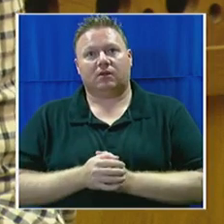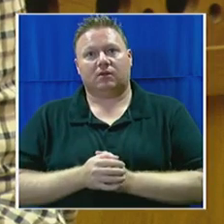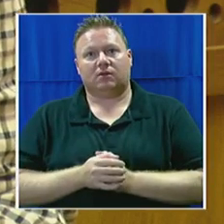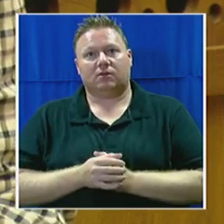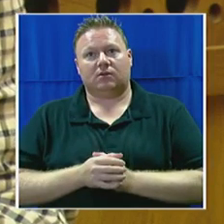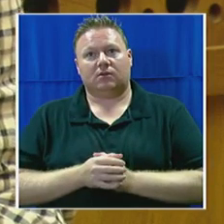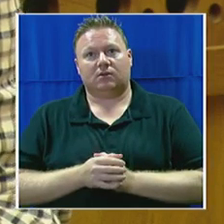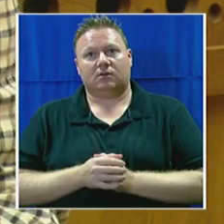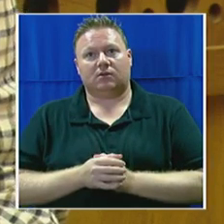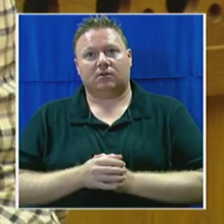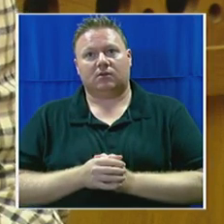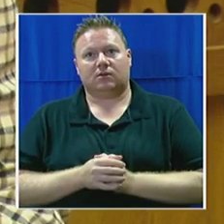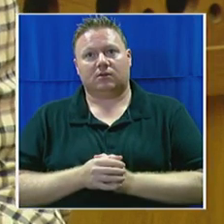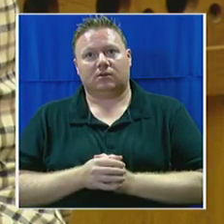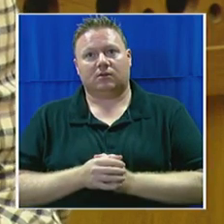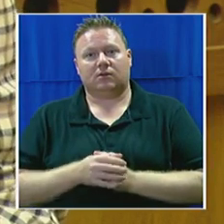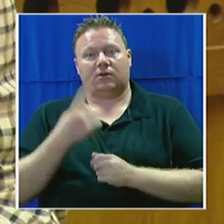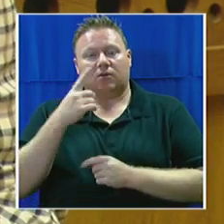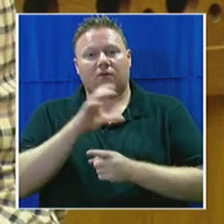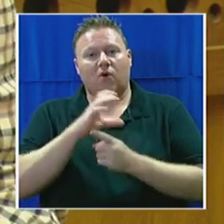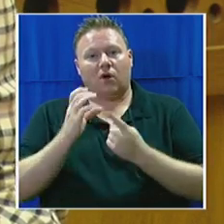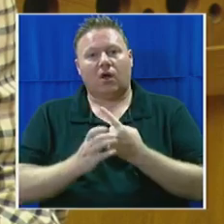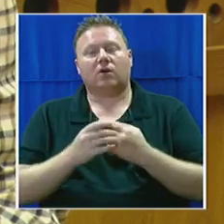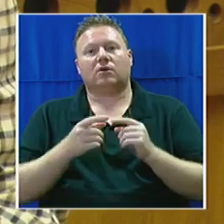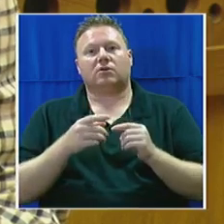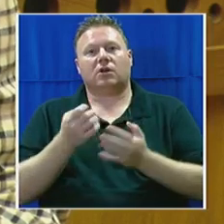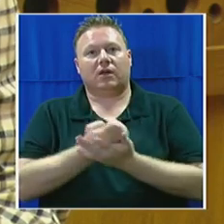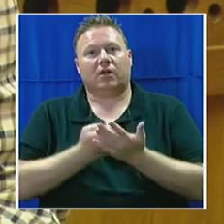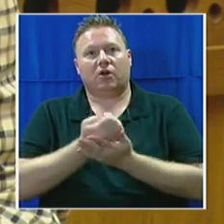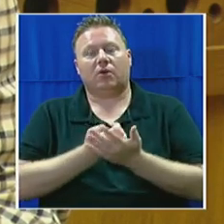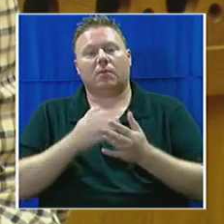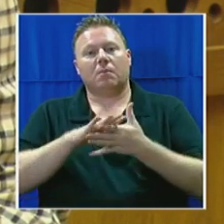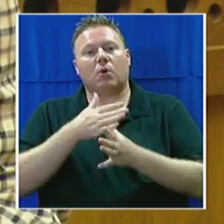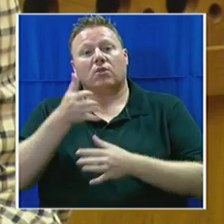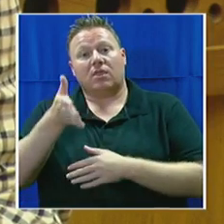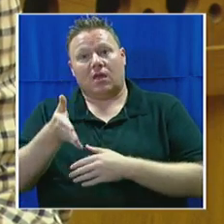ngokwamasiko nangokomnotho. Ngenxa yalokhu